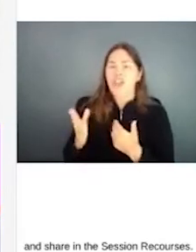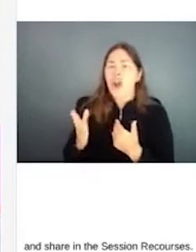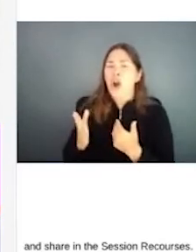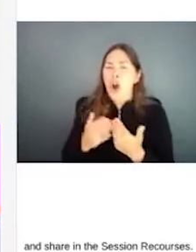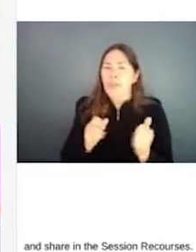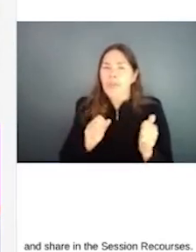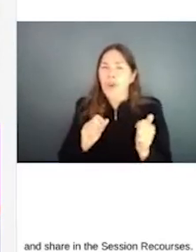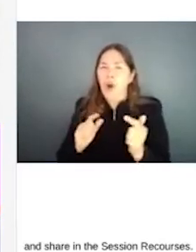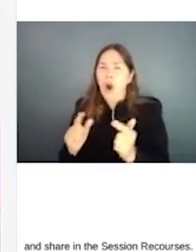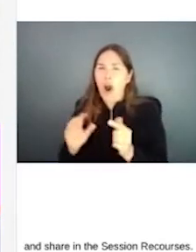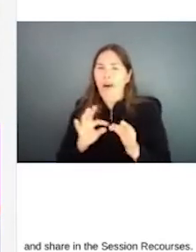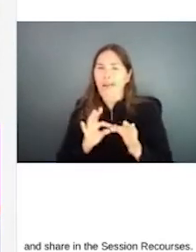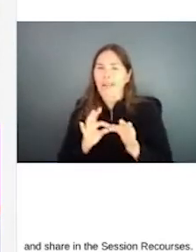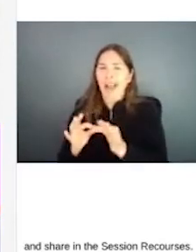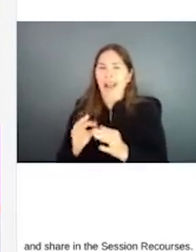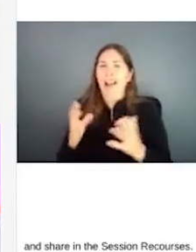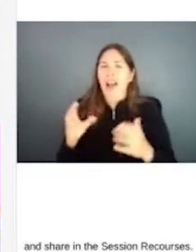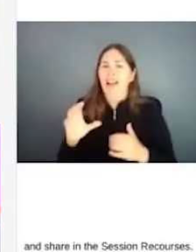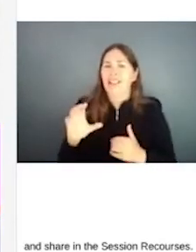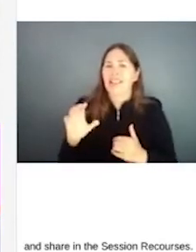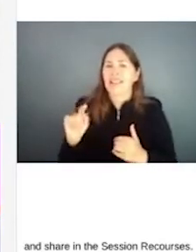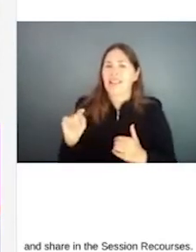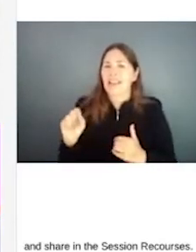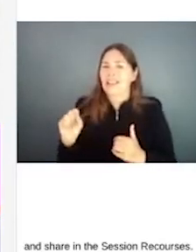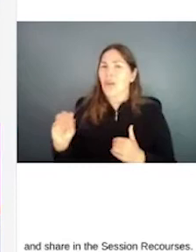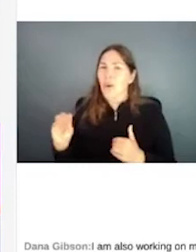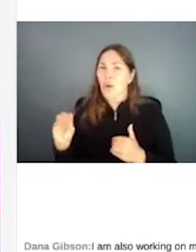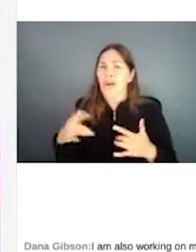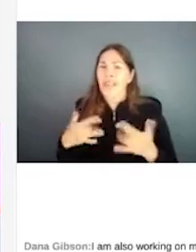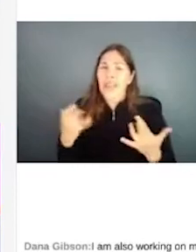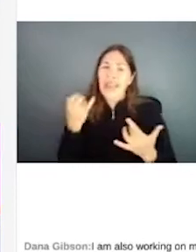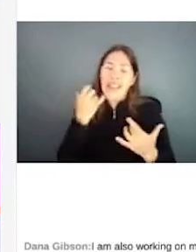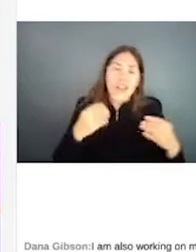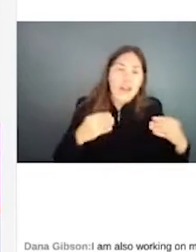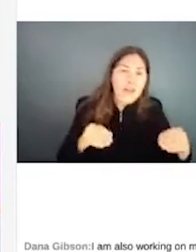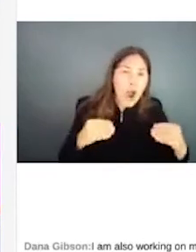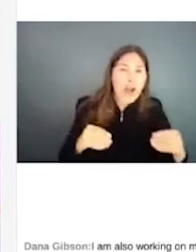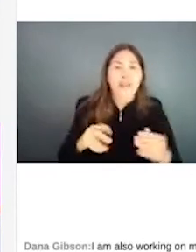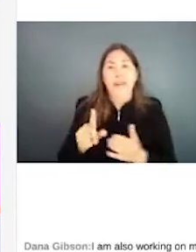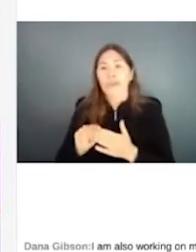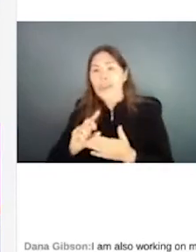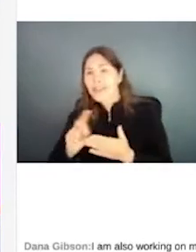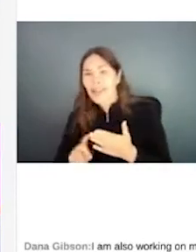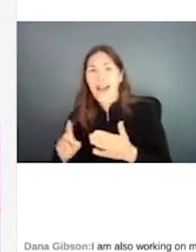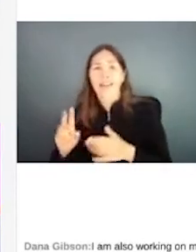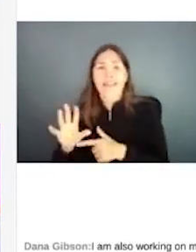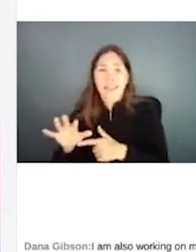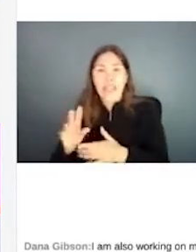tie into a lot of the CTSO events, right? Whether it's marketing, print design, video design.